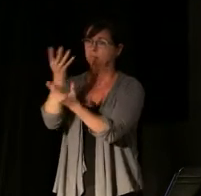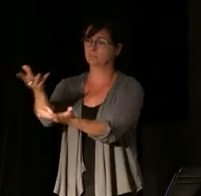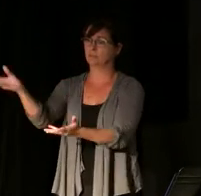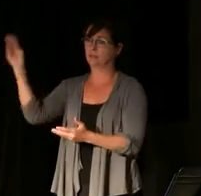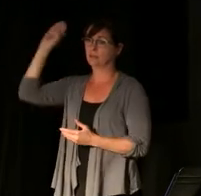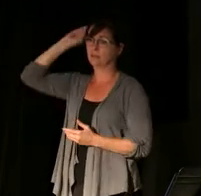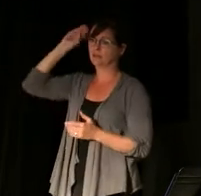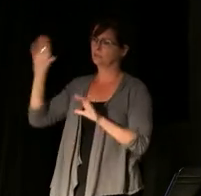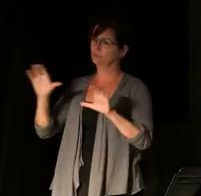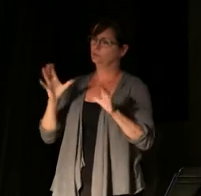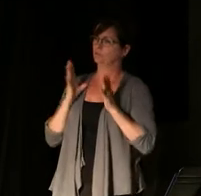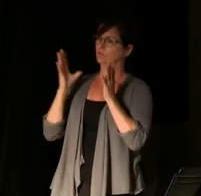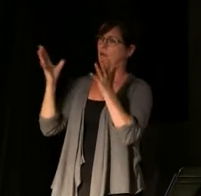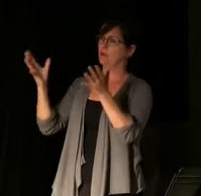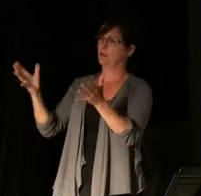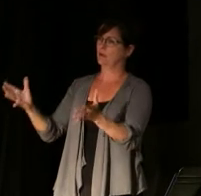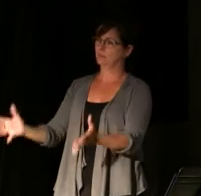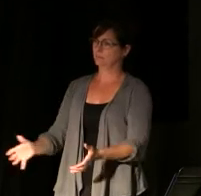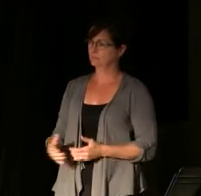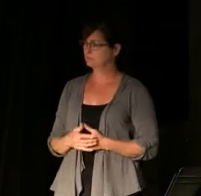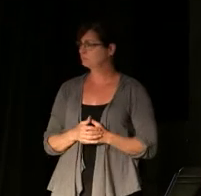just